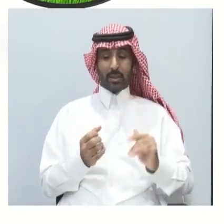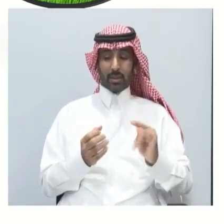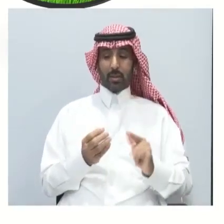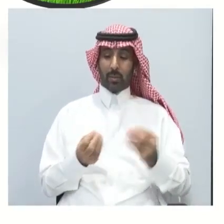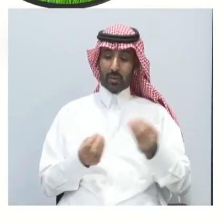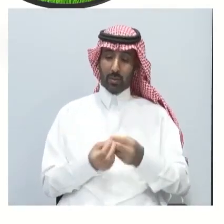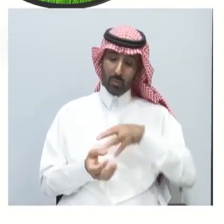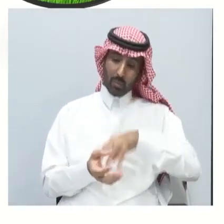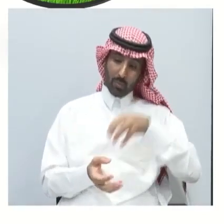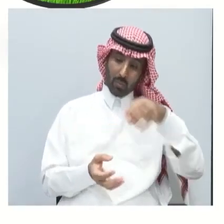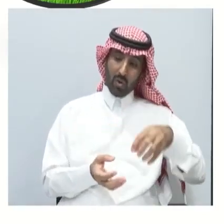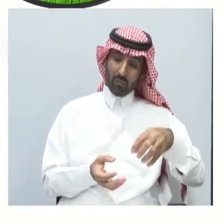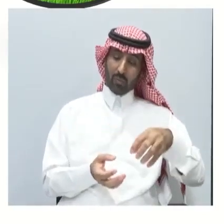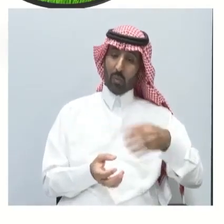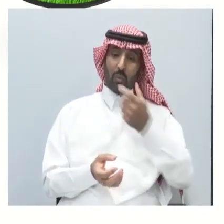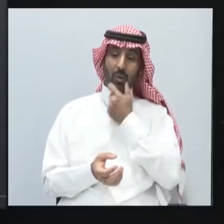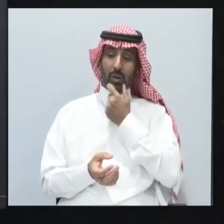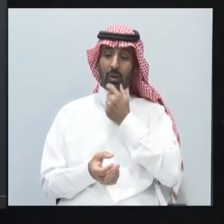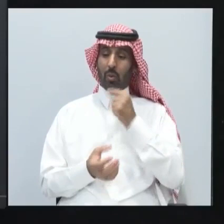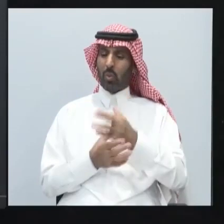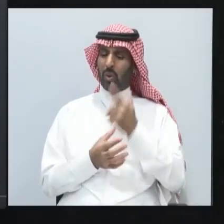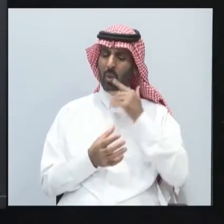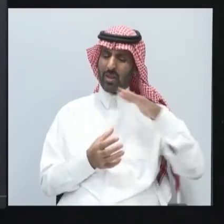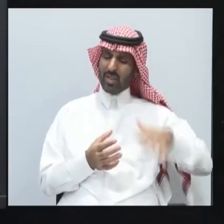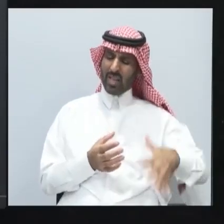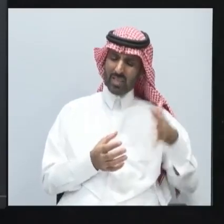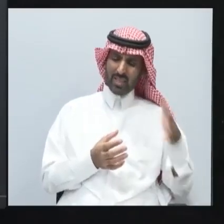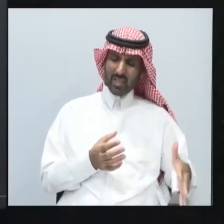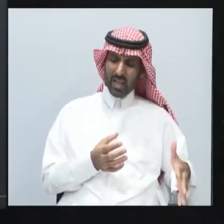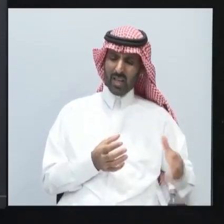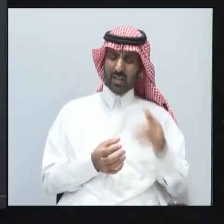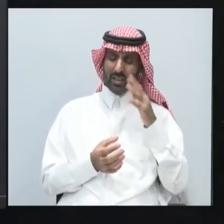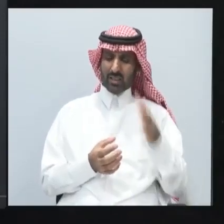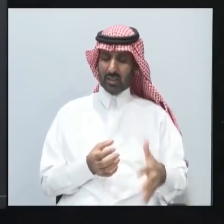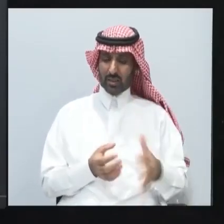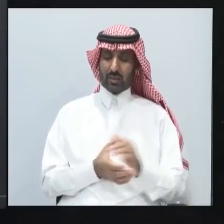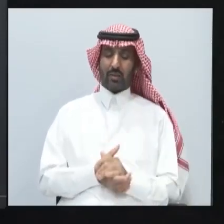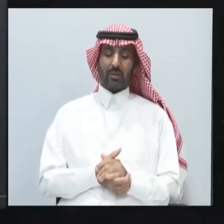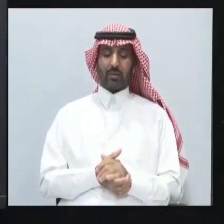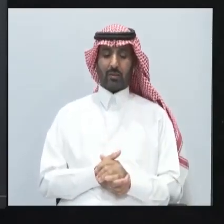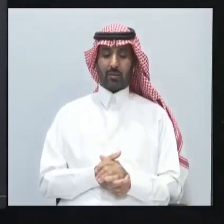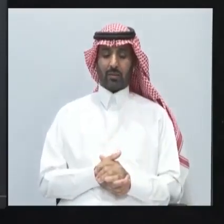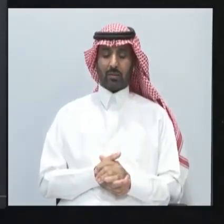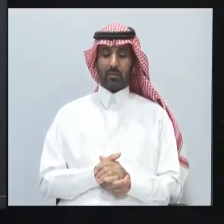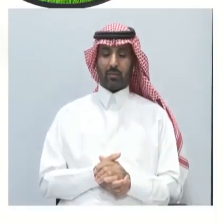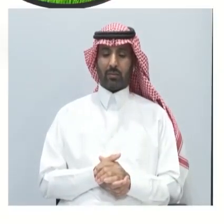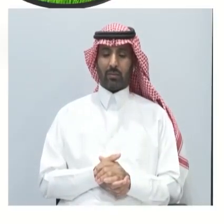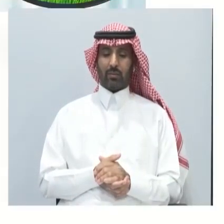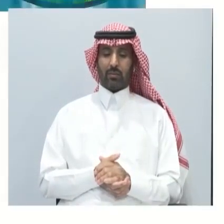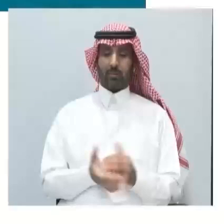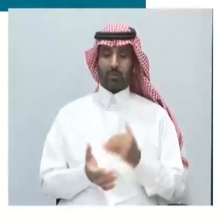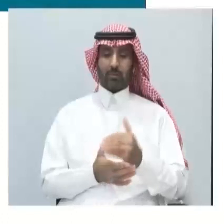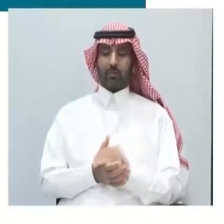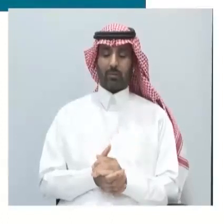his family when he was very young. So when did he move? There is a kind of connector here.